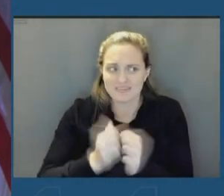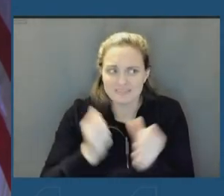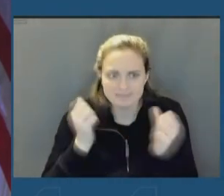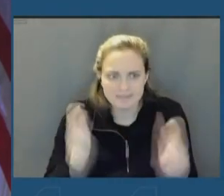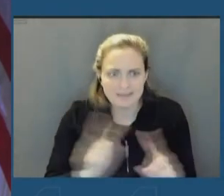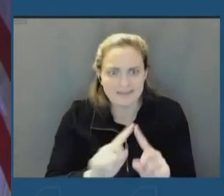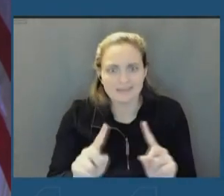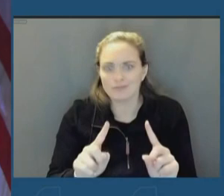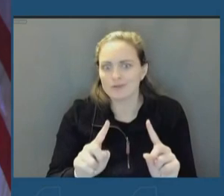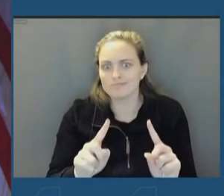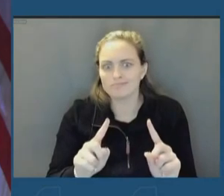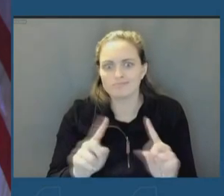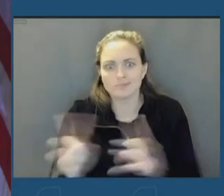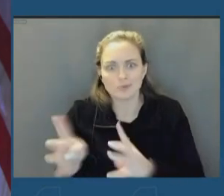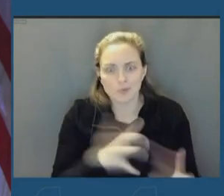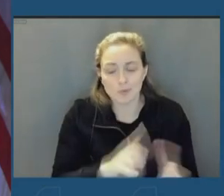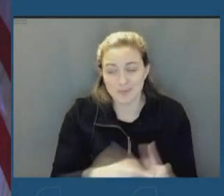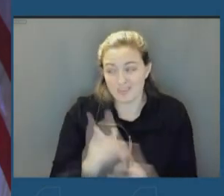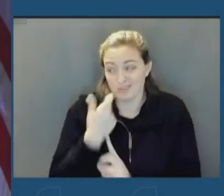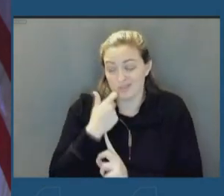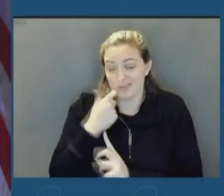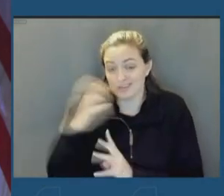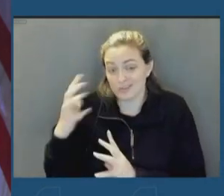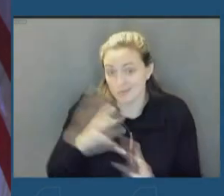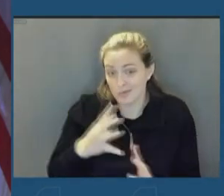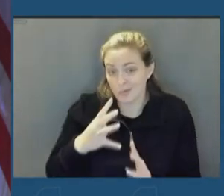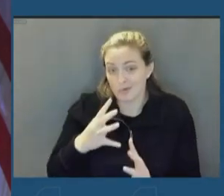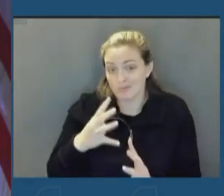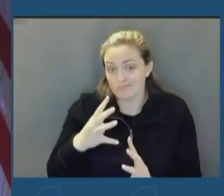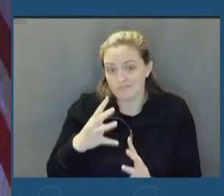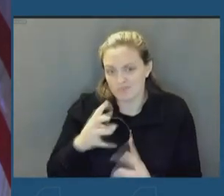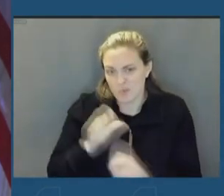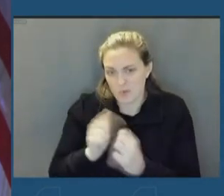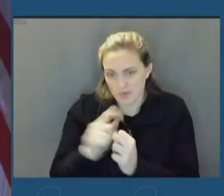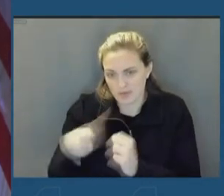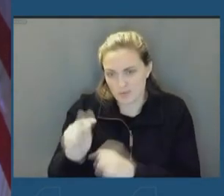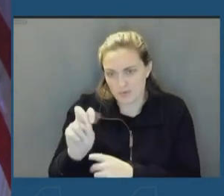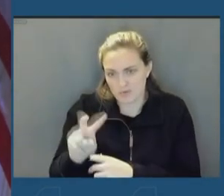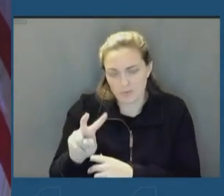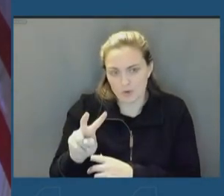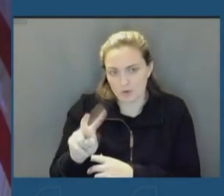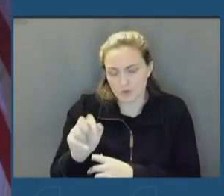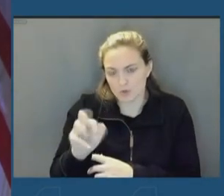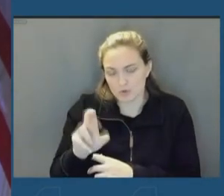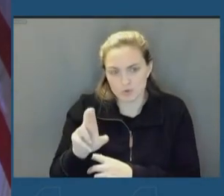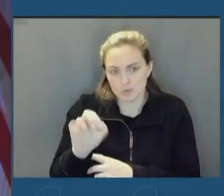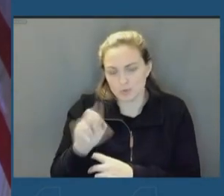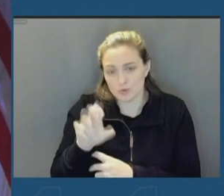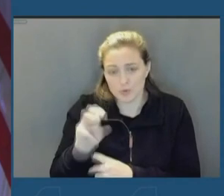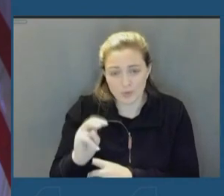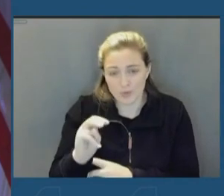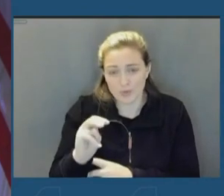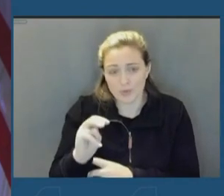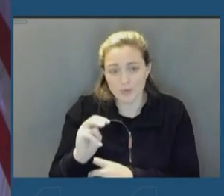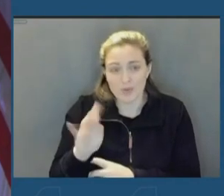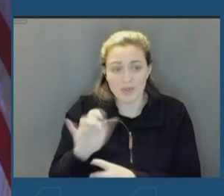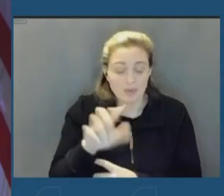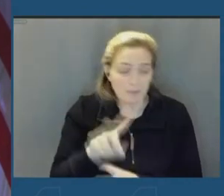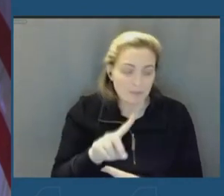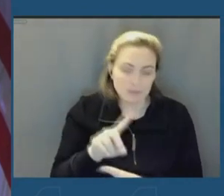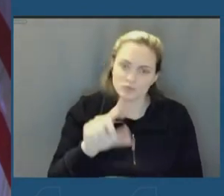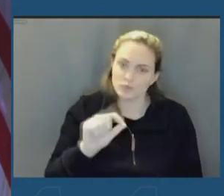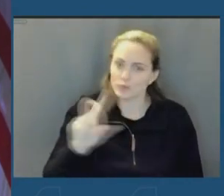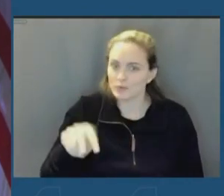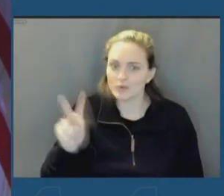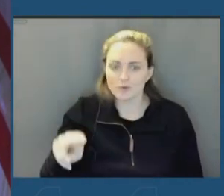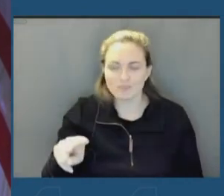but especially, of course, during this most recent time during the November superstorm and the blizzard in 2022. And